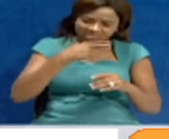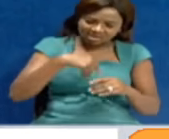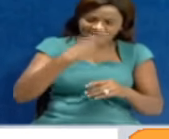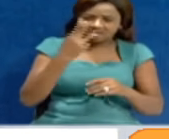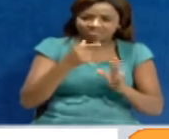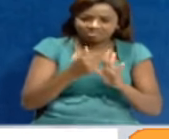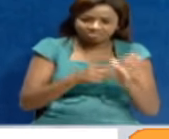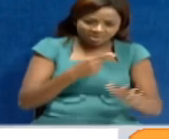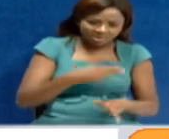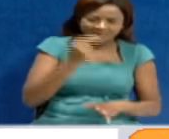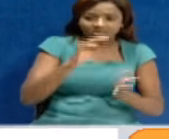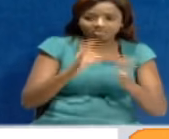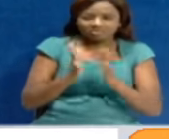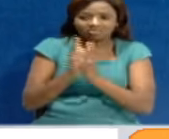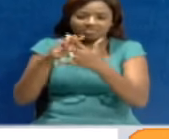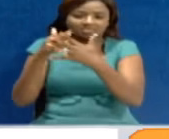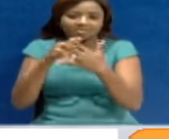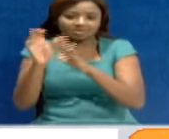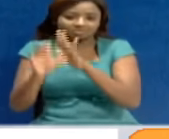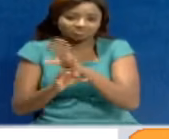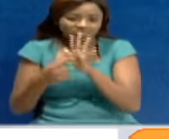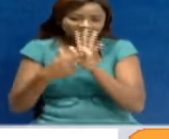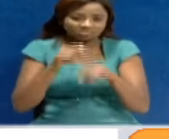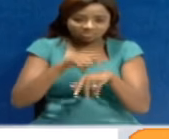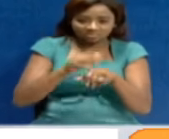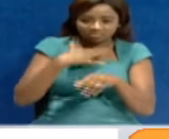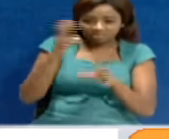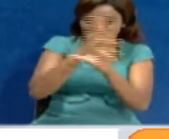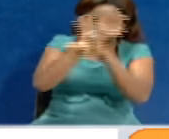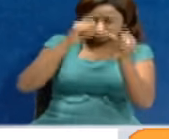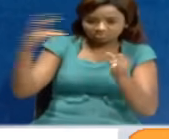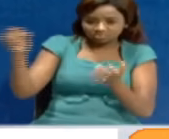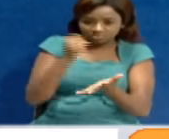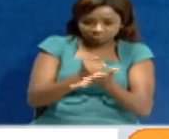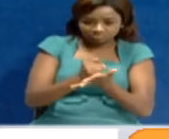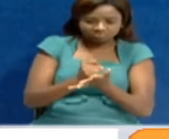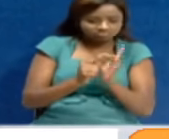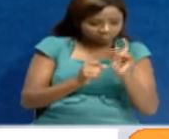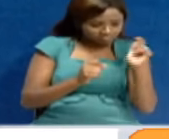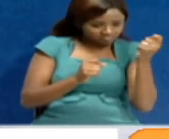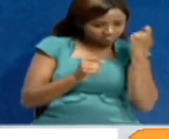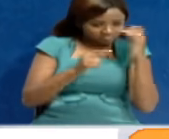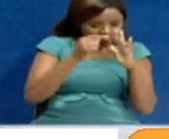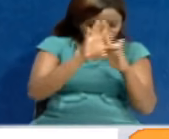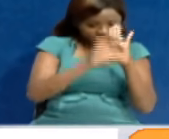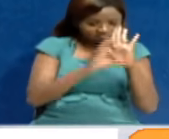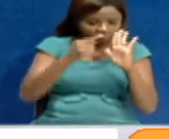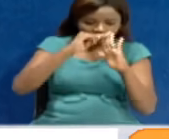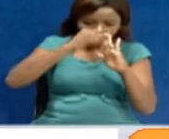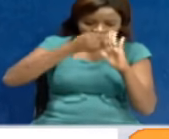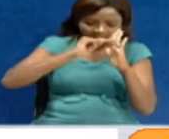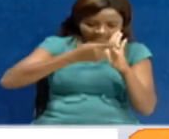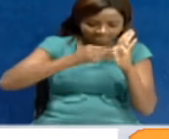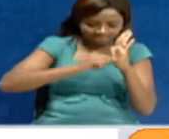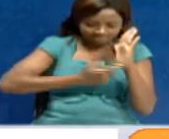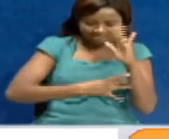For example, even on the issue of making presidential appointments, the Kenyan Constitution is very, very elaborate and has prescribed